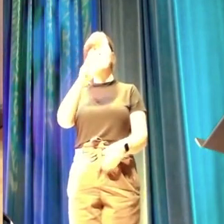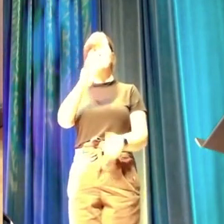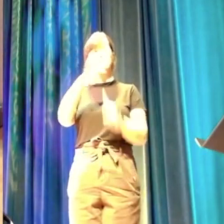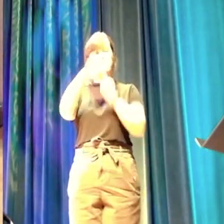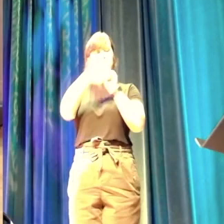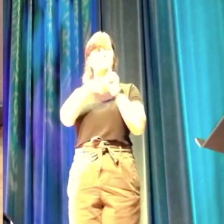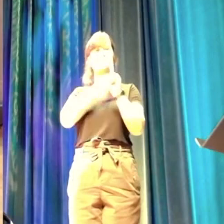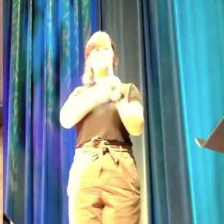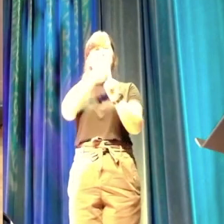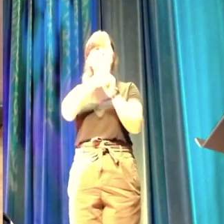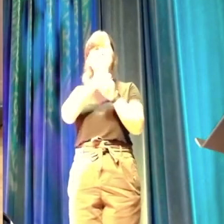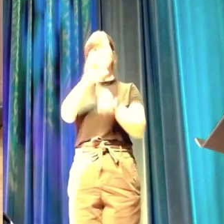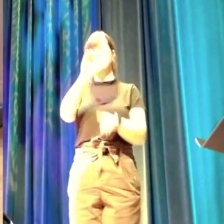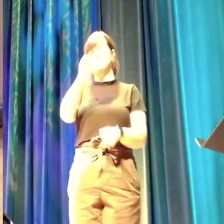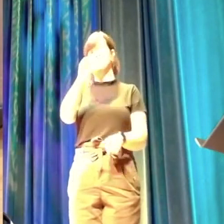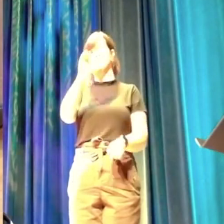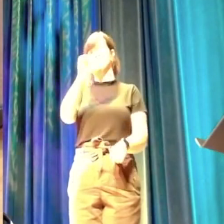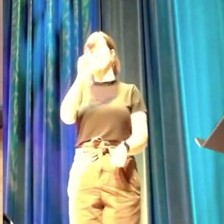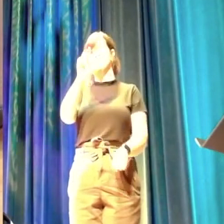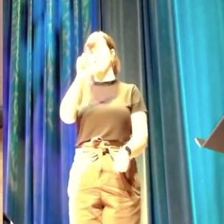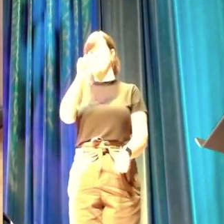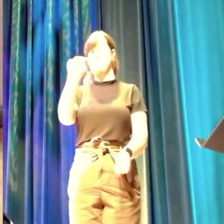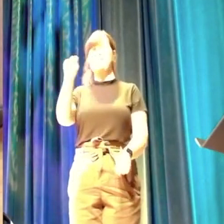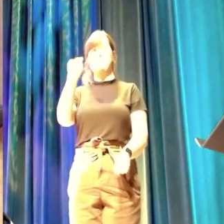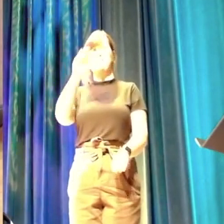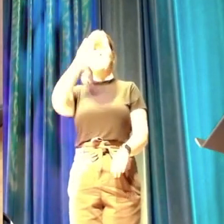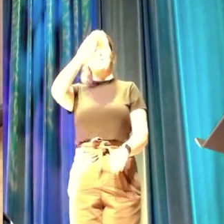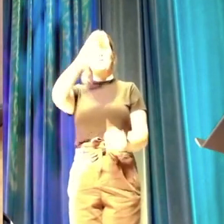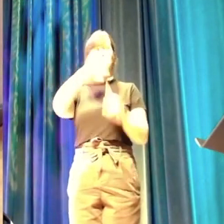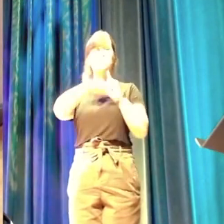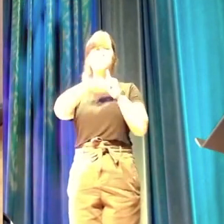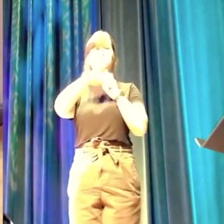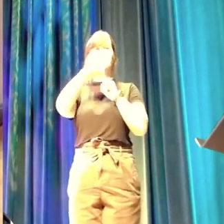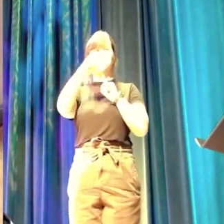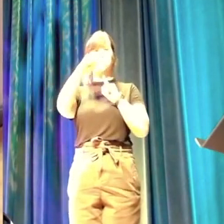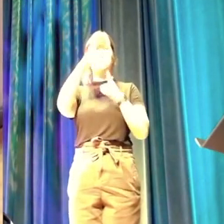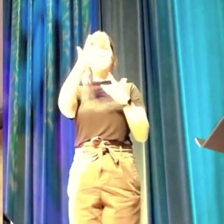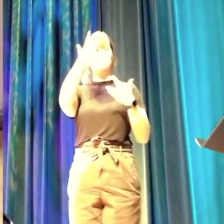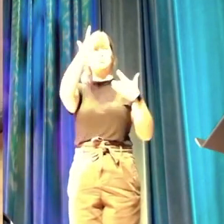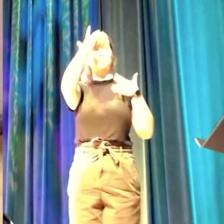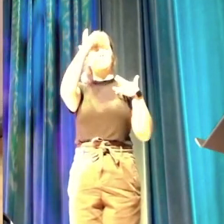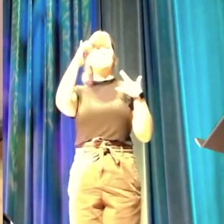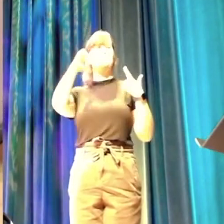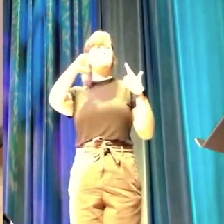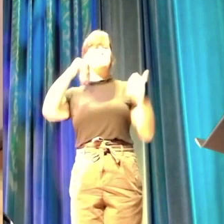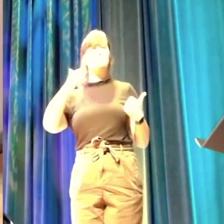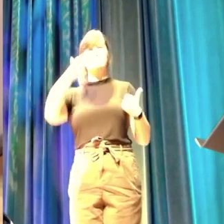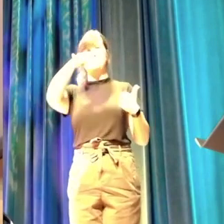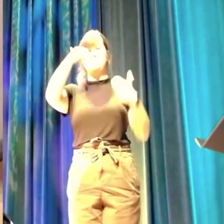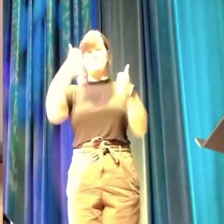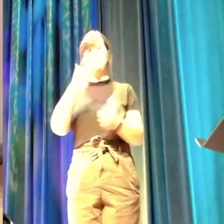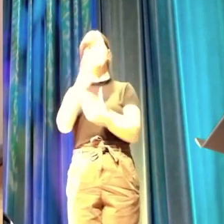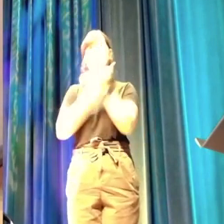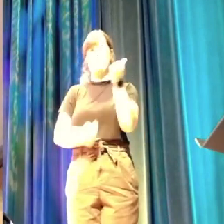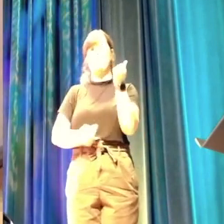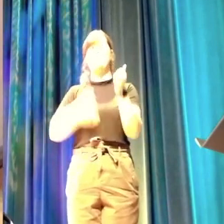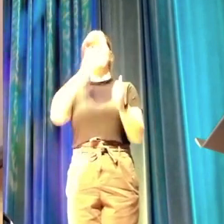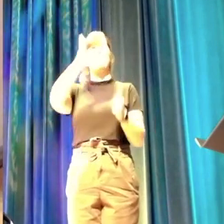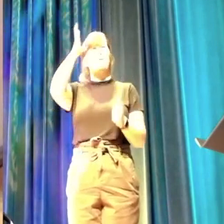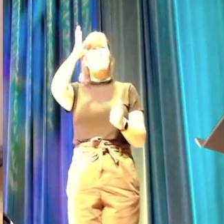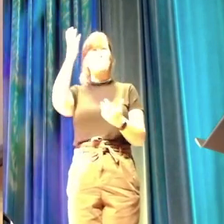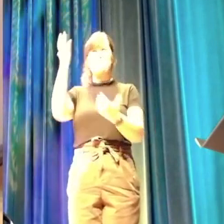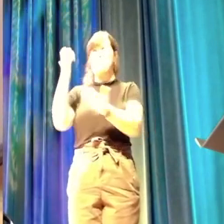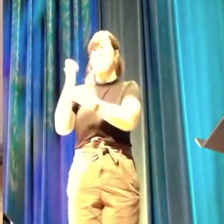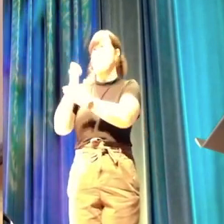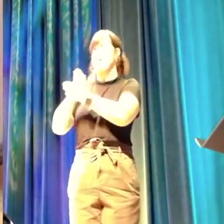fever. Because of my illness, I lost my hearing and vision. My parents sought help for me as